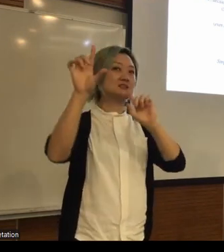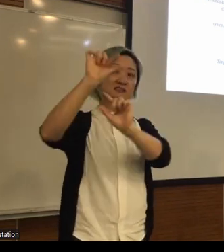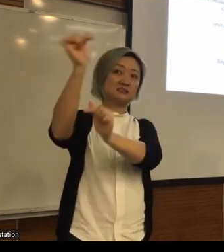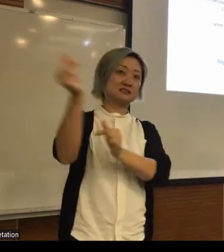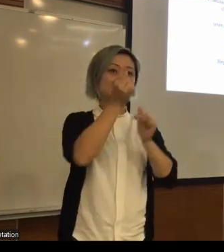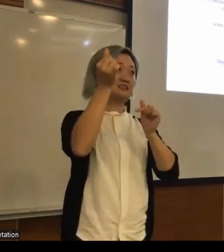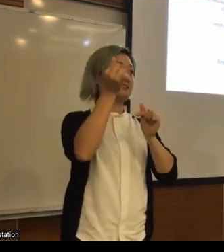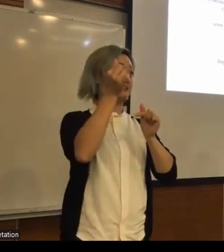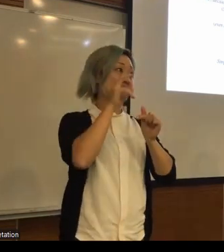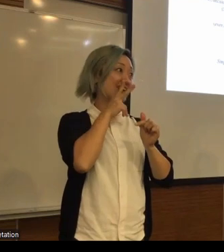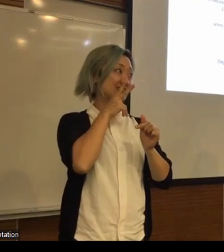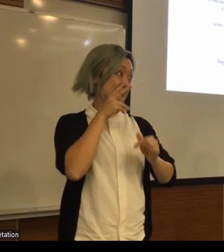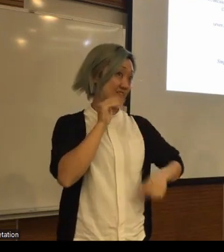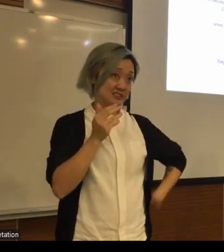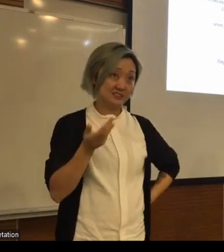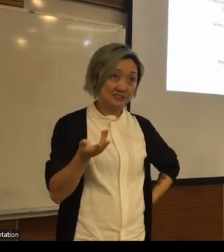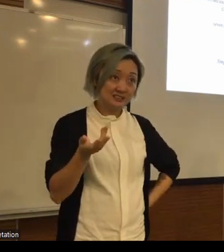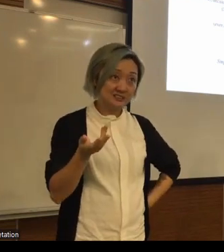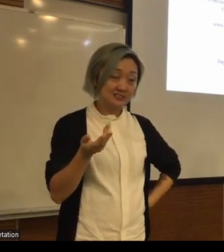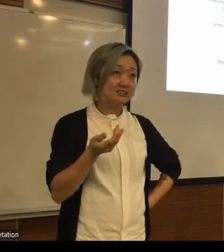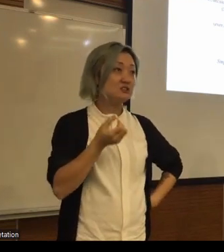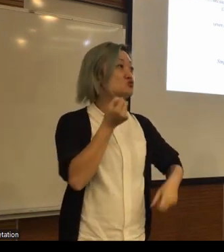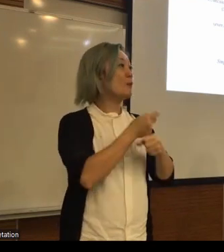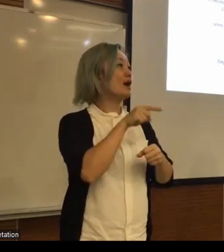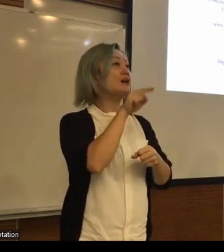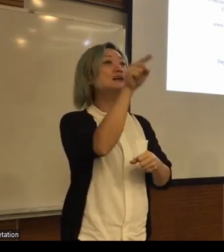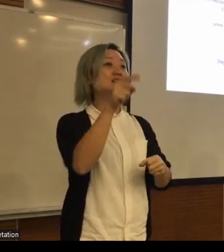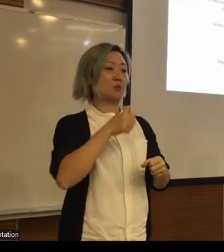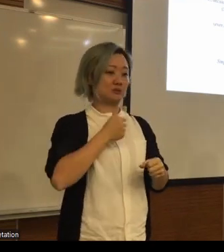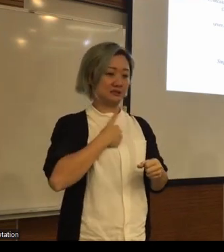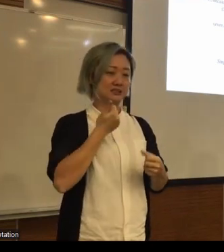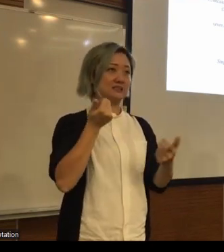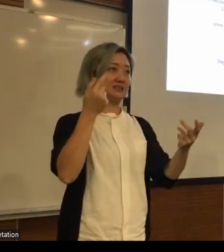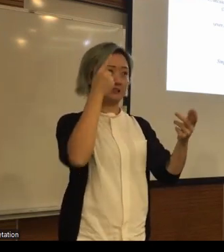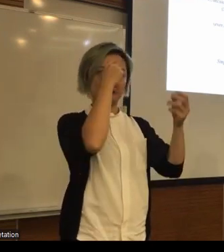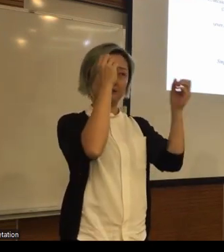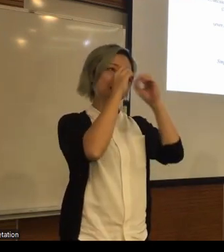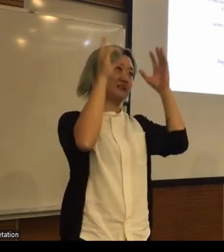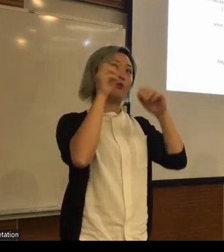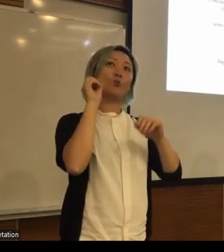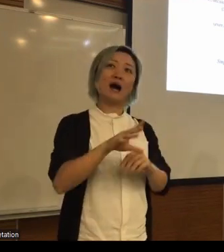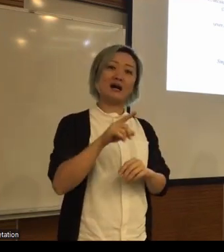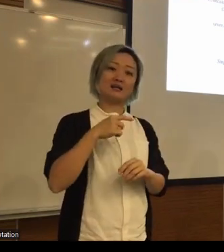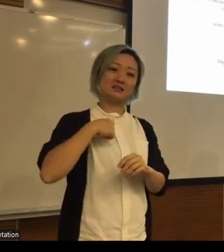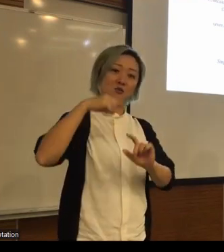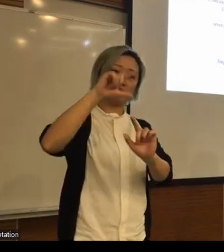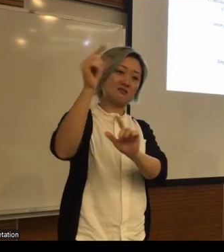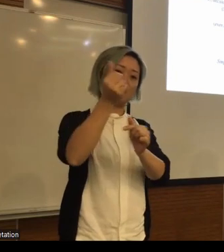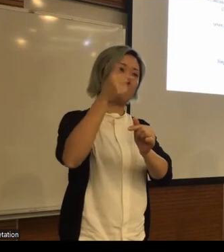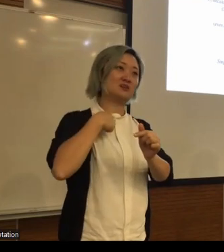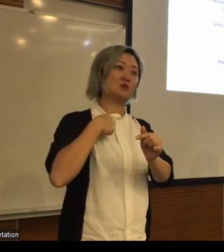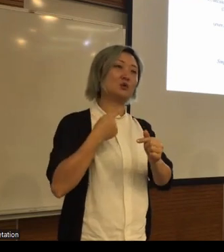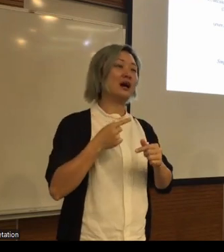performance. I don't know whether they thought that. This was the ideal. They said so, and I believed